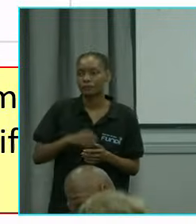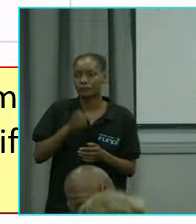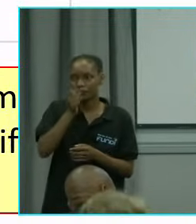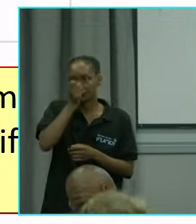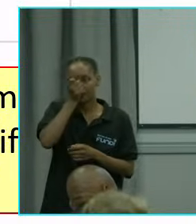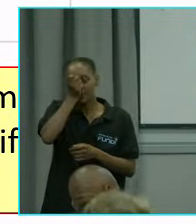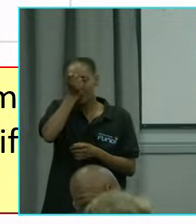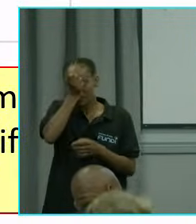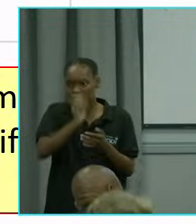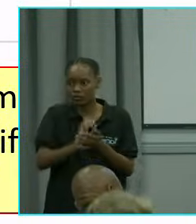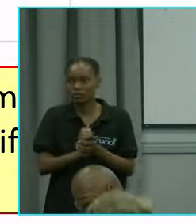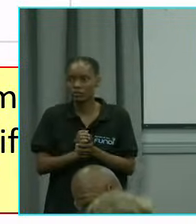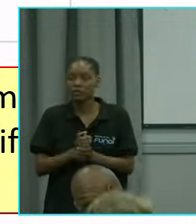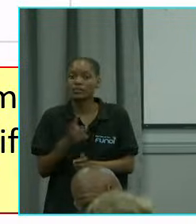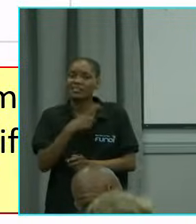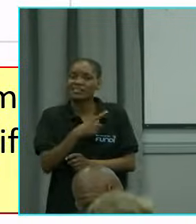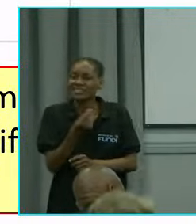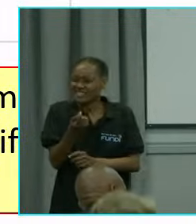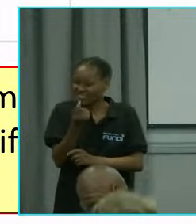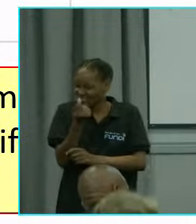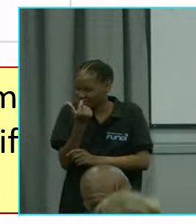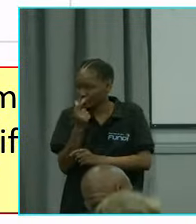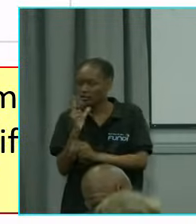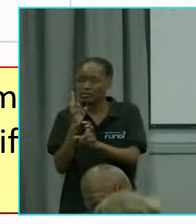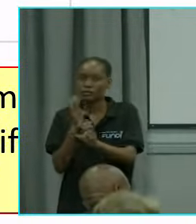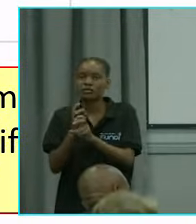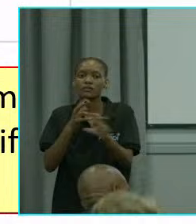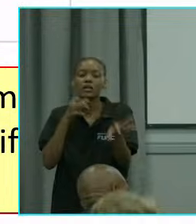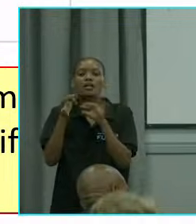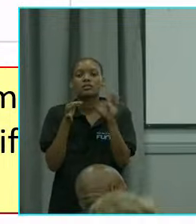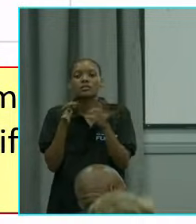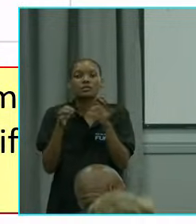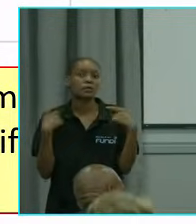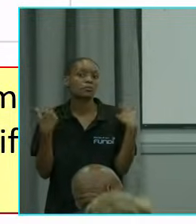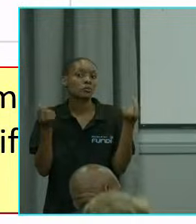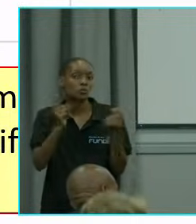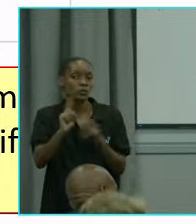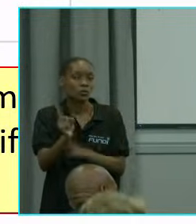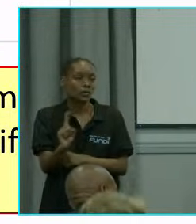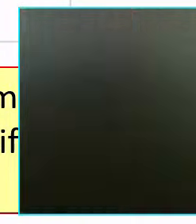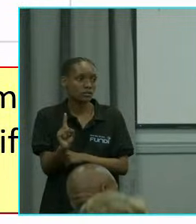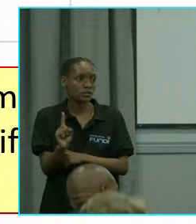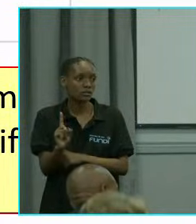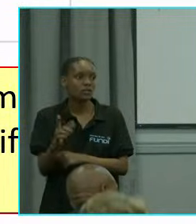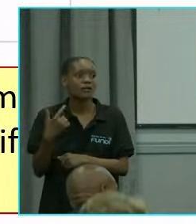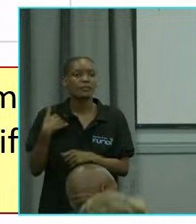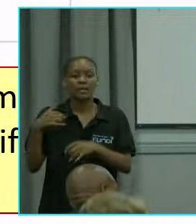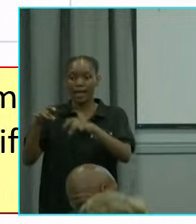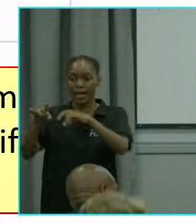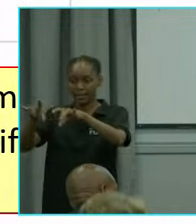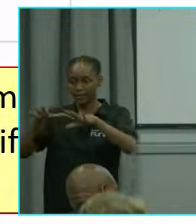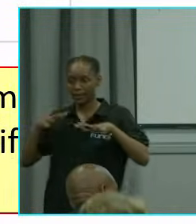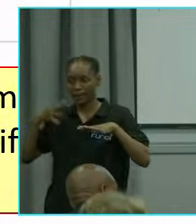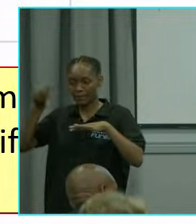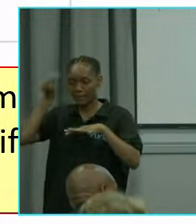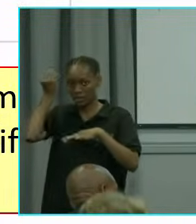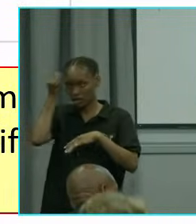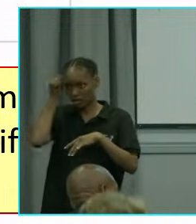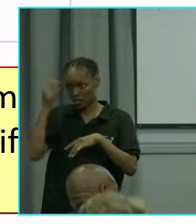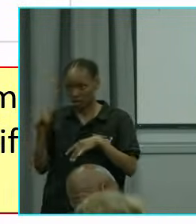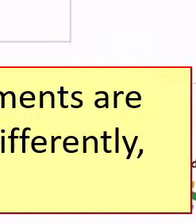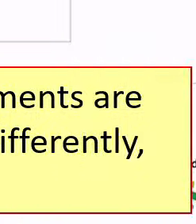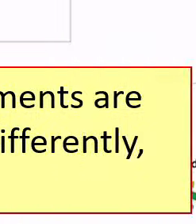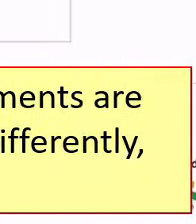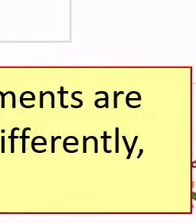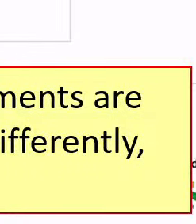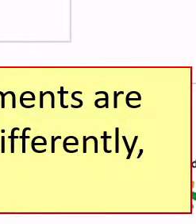And this is a little bit difficult to explain, but so what I did was I took the exams data and